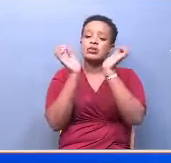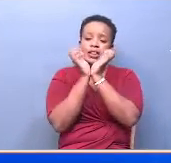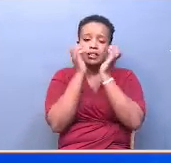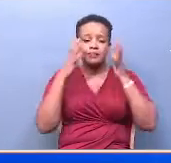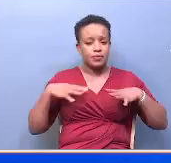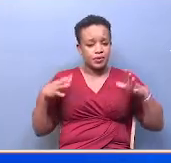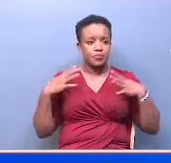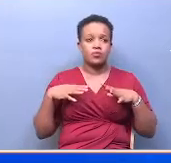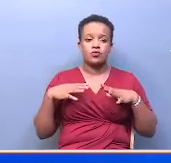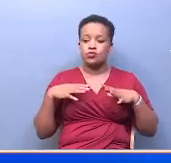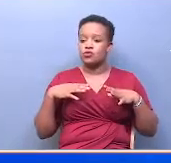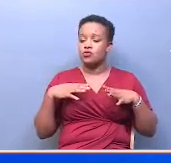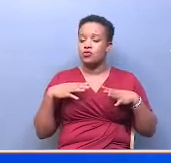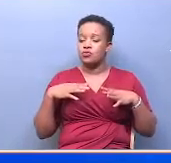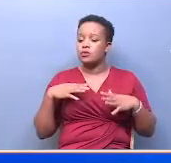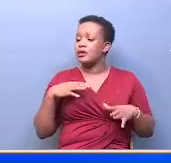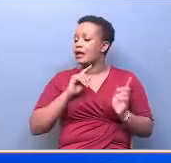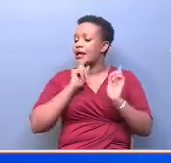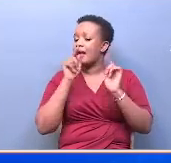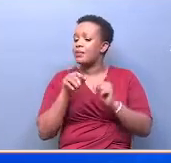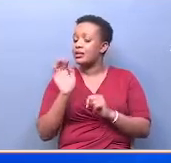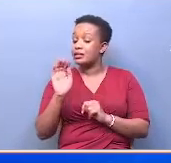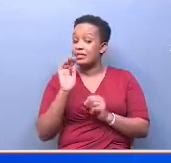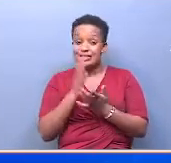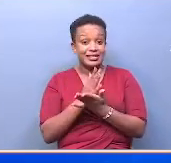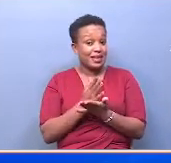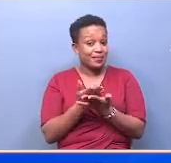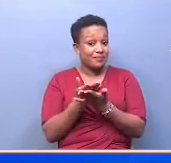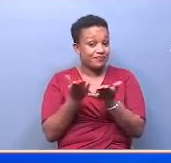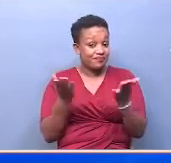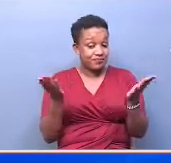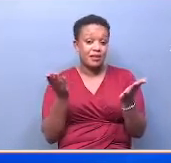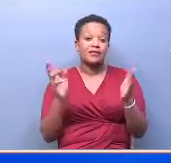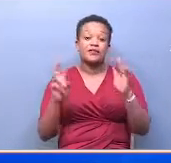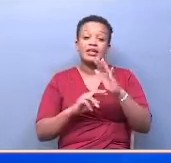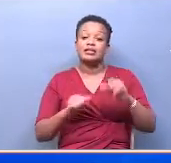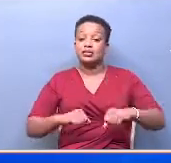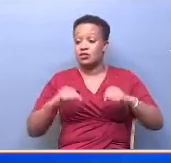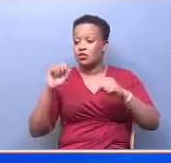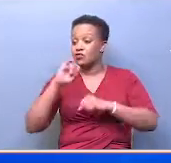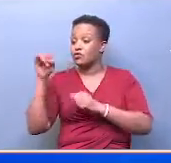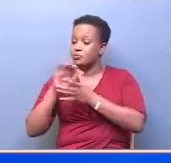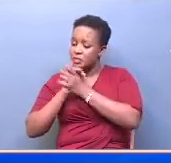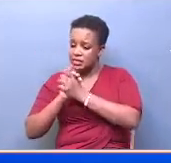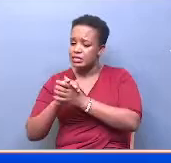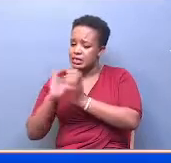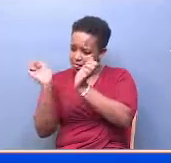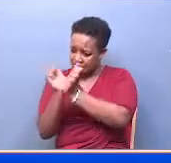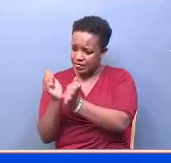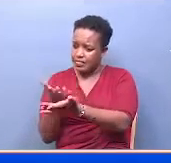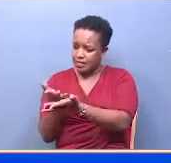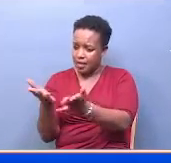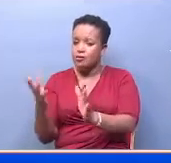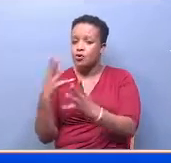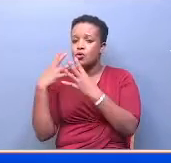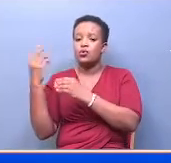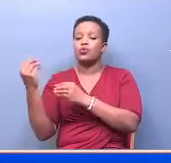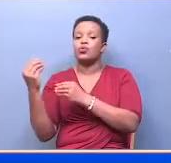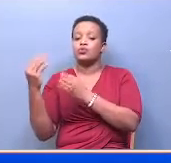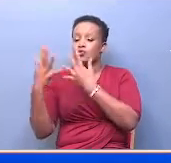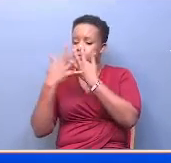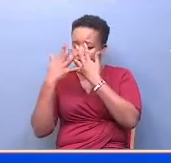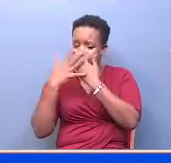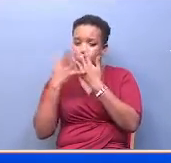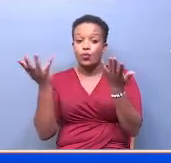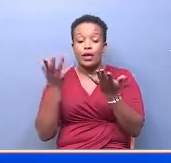huku kuja uliza tu watu, anawajua. Na wengine wao ni mpaka mabaisi ya wajubili. Kunushika wao leo, wapeleke kamiti. Kwani kamiti iko wapi? Kwani ni